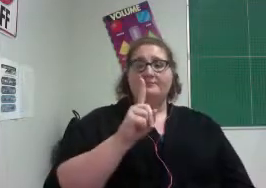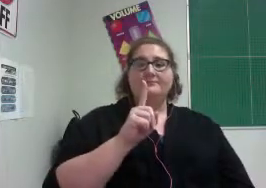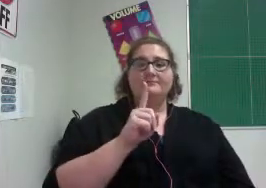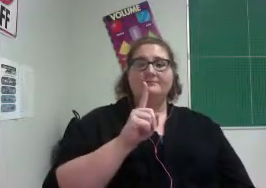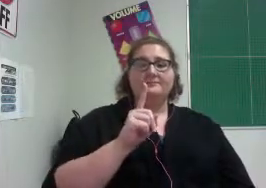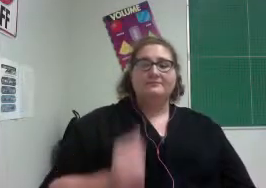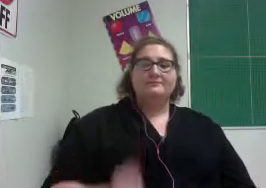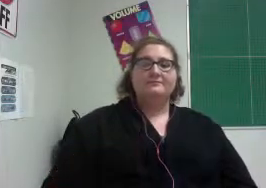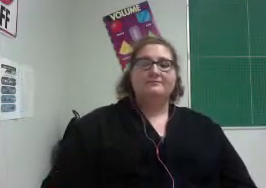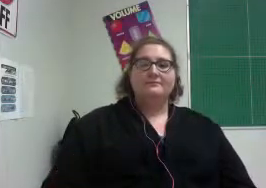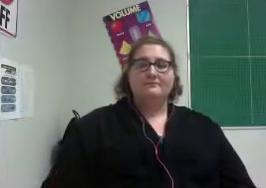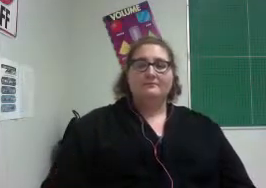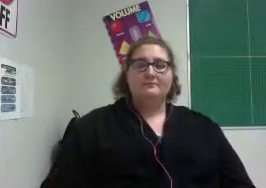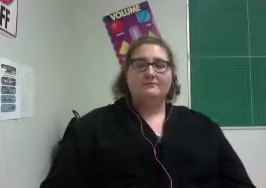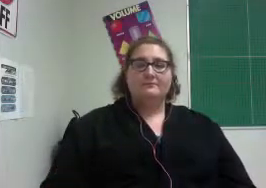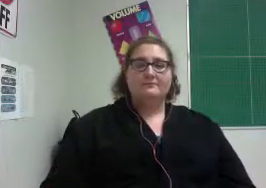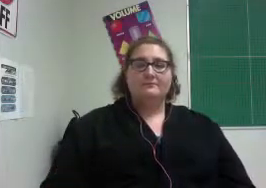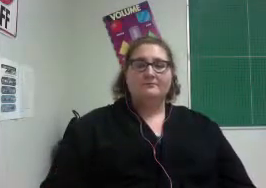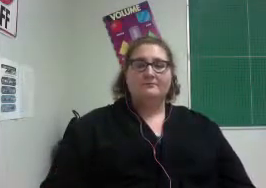Example 1.